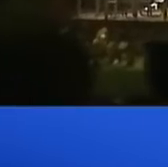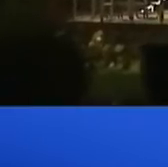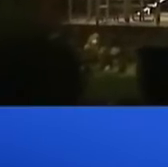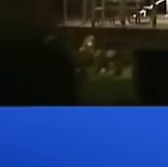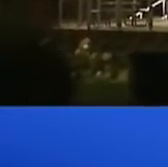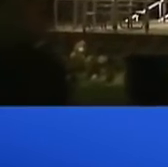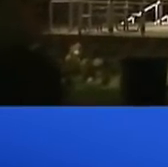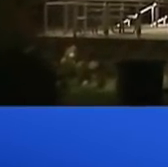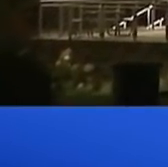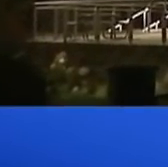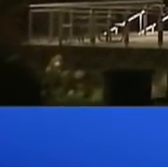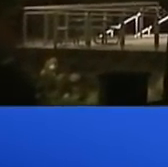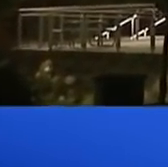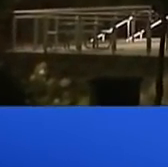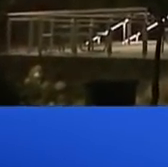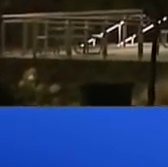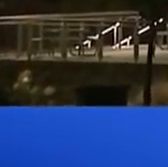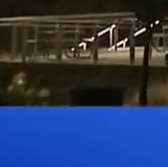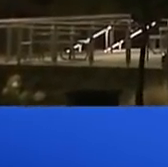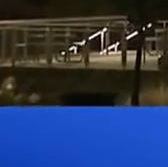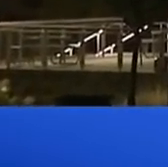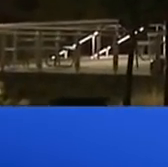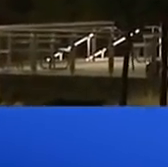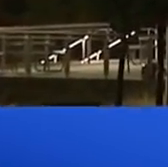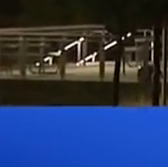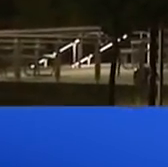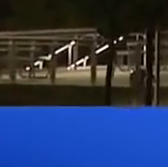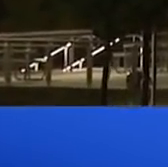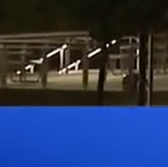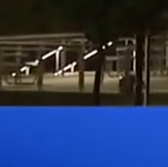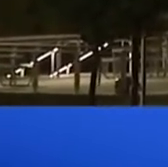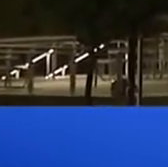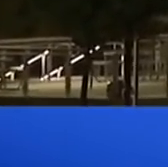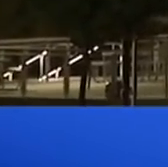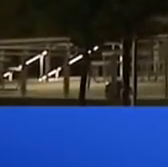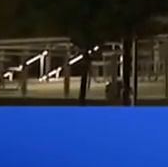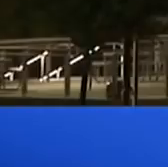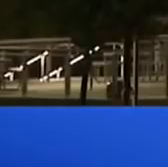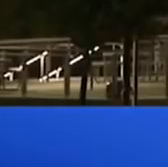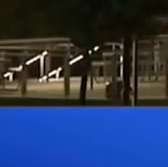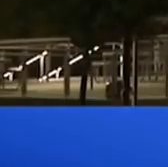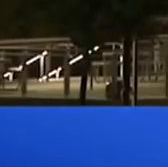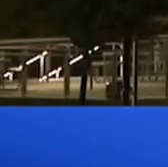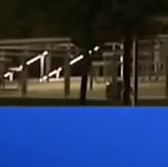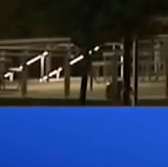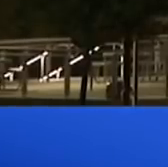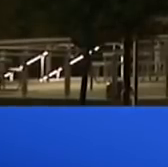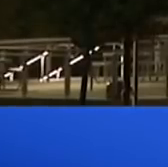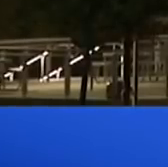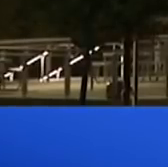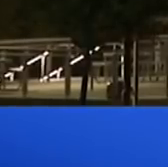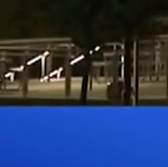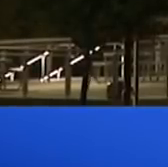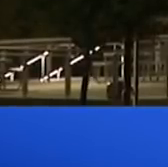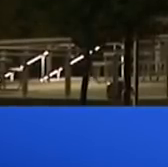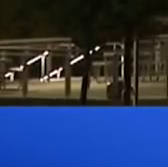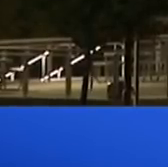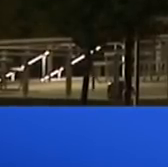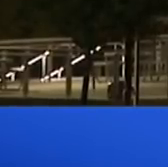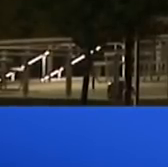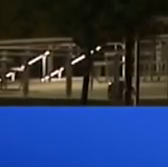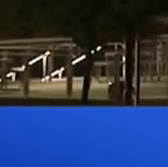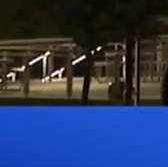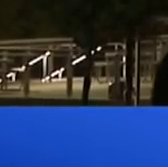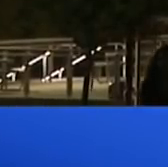And good evening to you. We're coming to you live from the campus of William Patterson University in Wayne, New Jersey, where the candidates